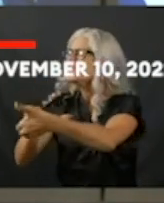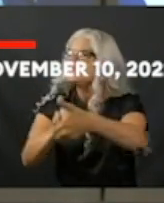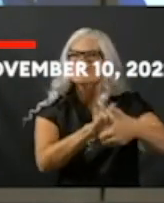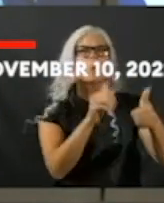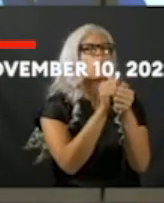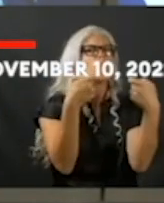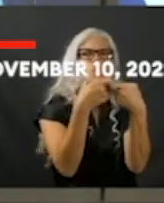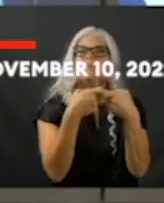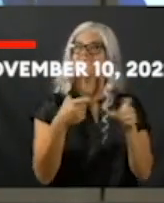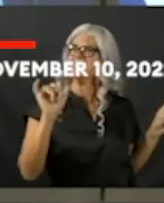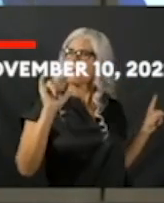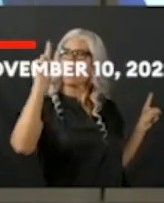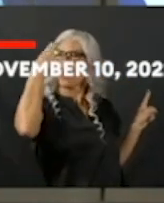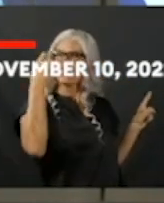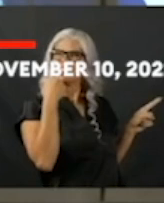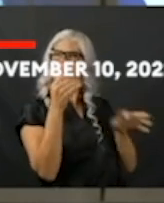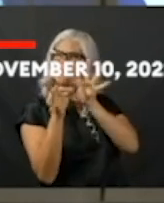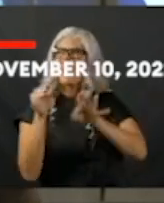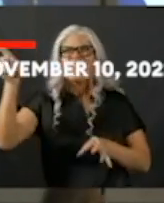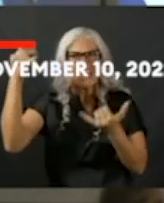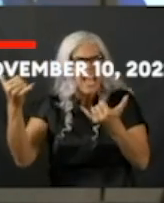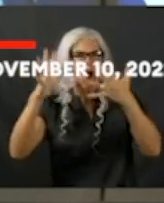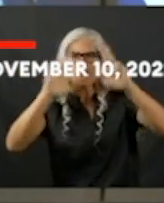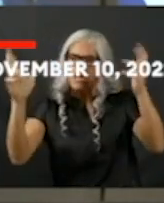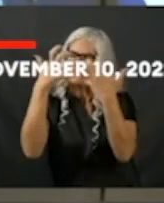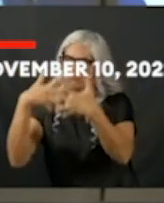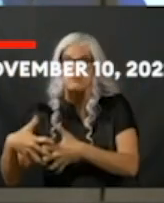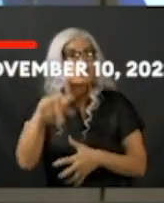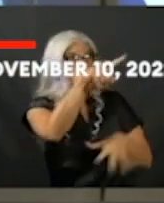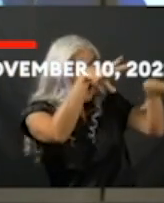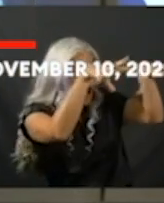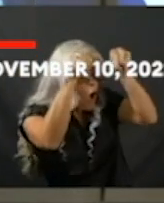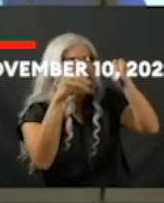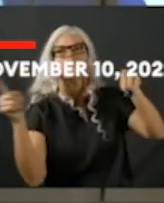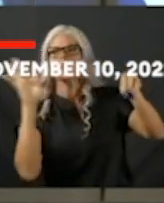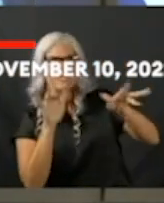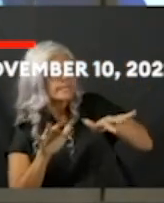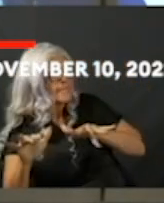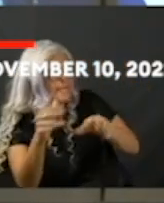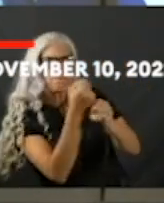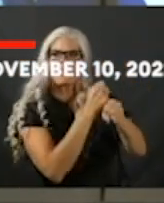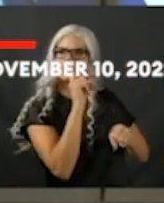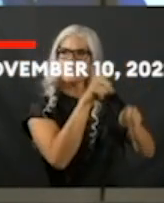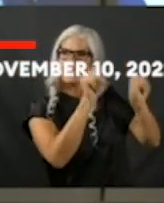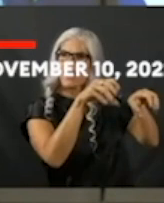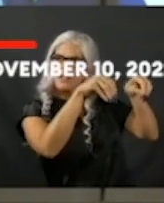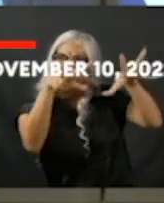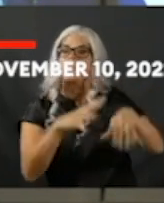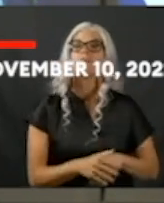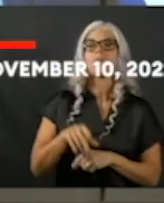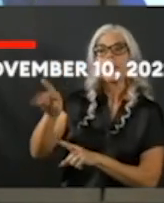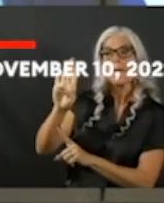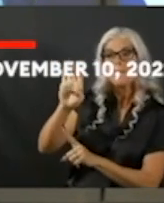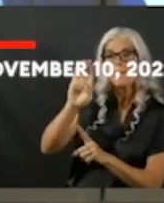are prepared to respond and restore power. Those crews are out now. They are moving up from the Palm Beach area into areas like Martin County and St.